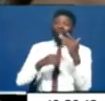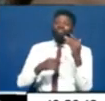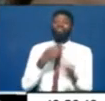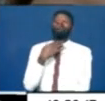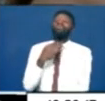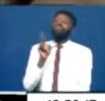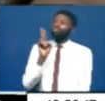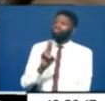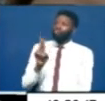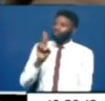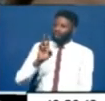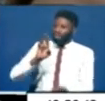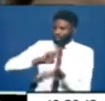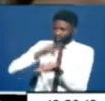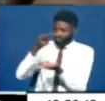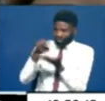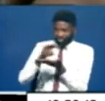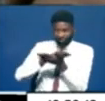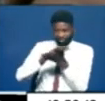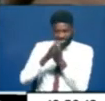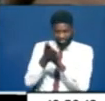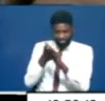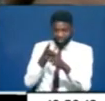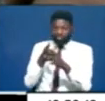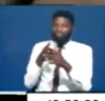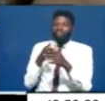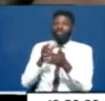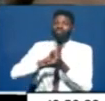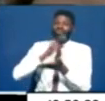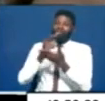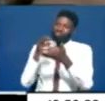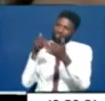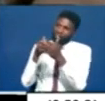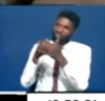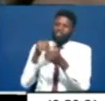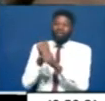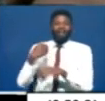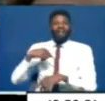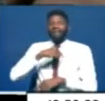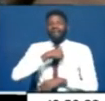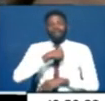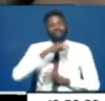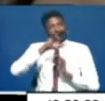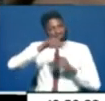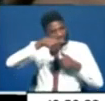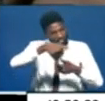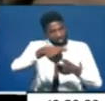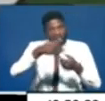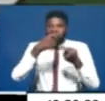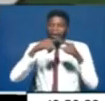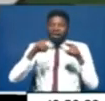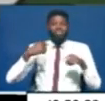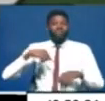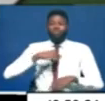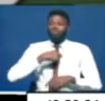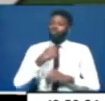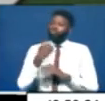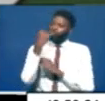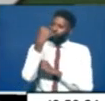of resources or the blocking of resources to make us kneel. And we have not kneeled. And the people of Narok North have survived and they have